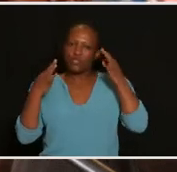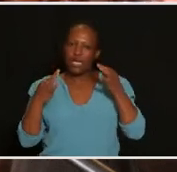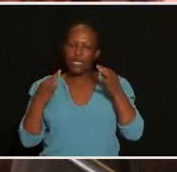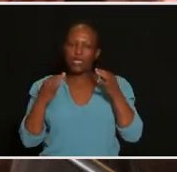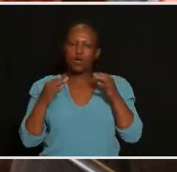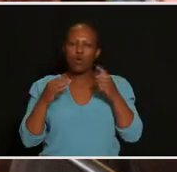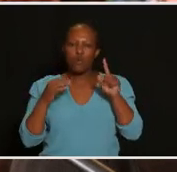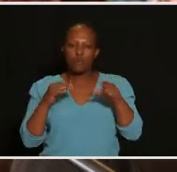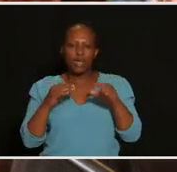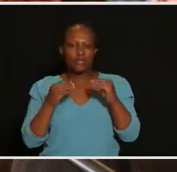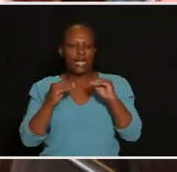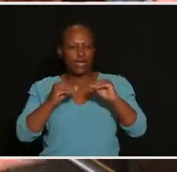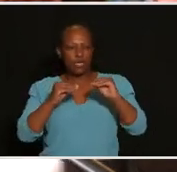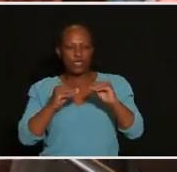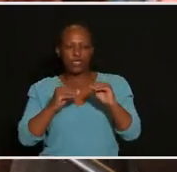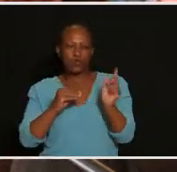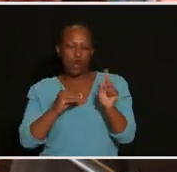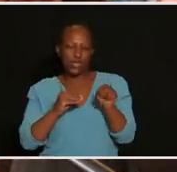have